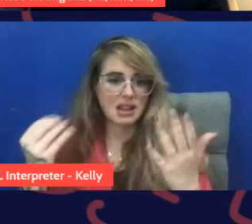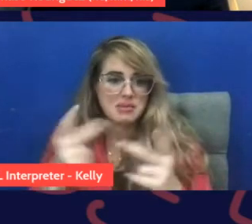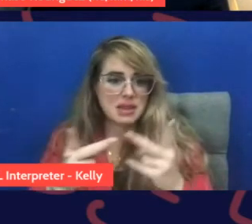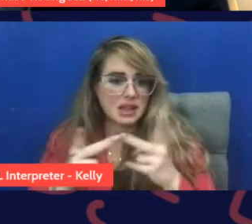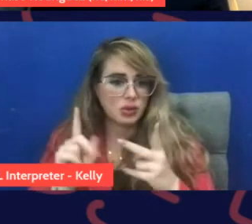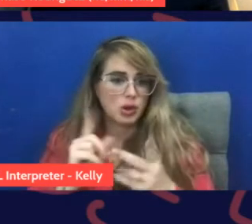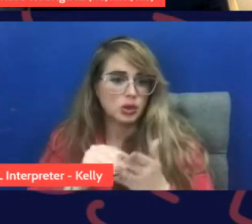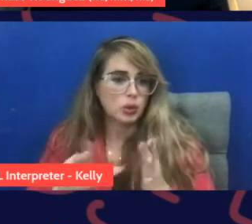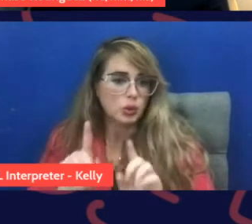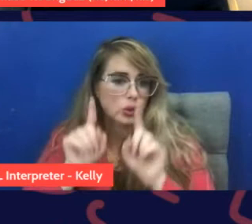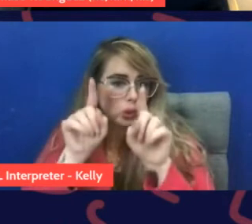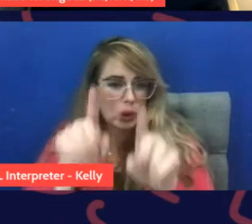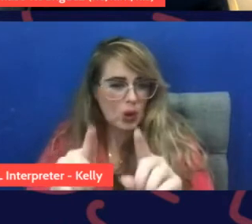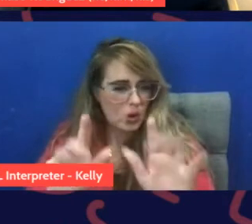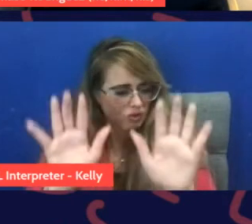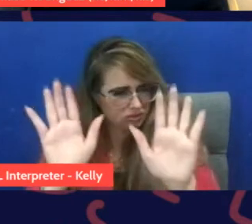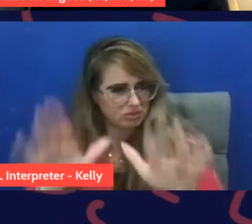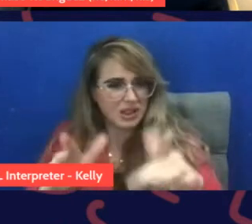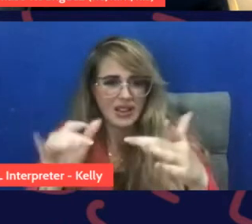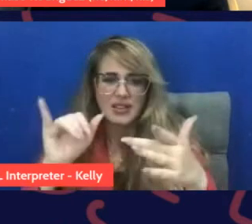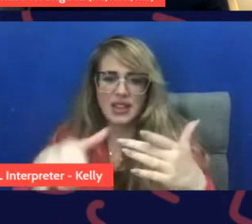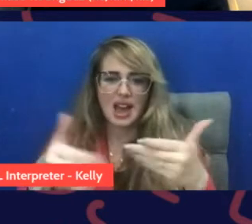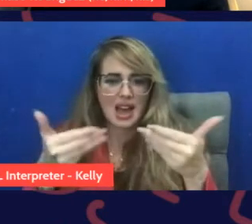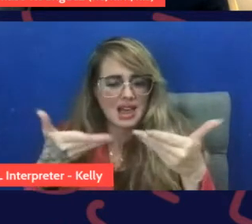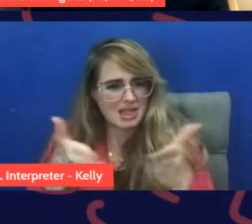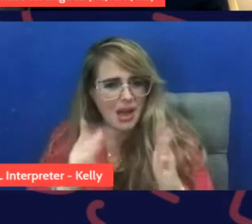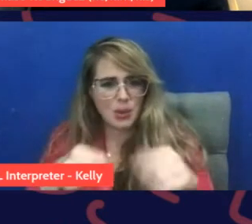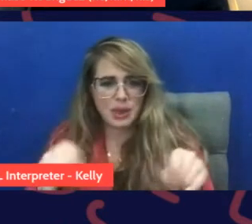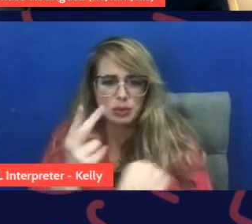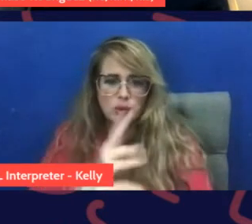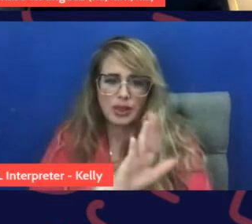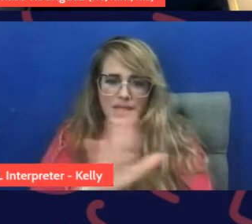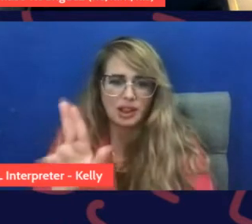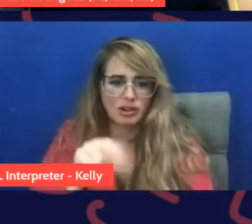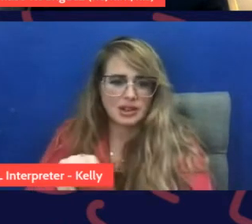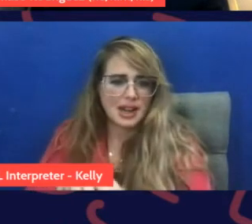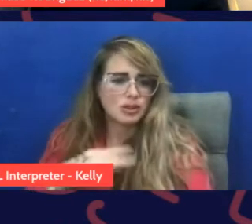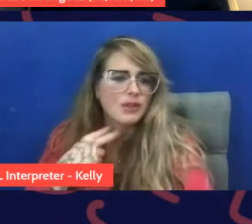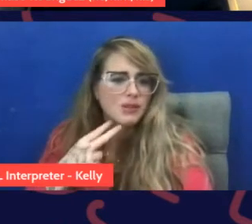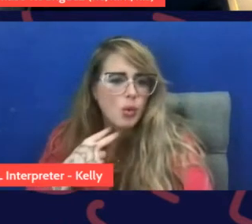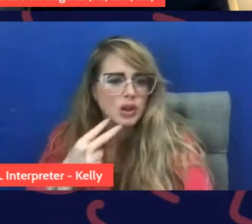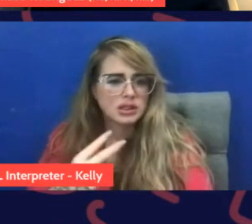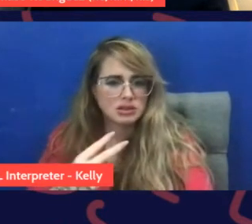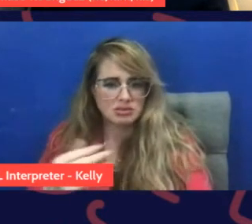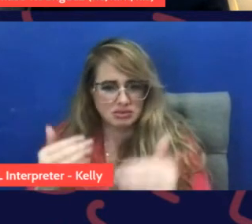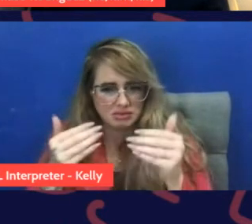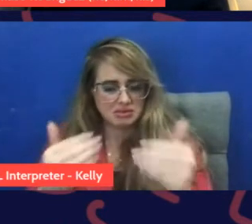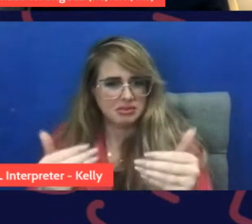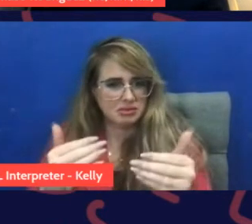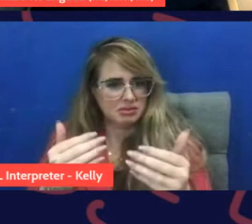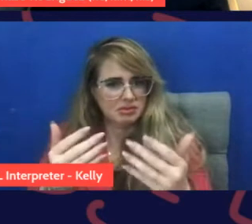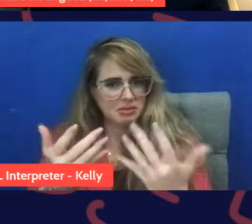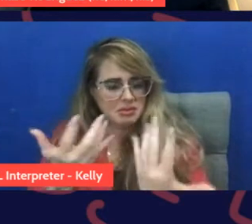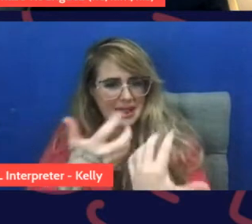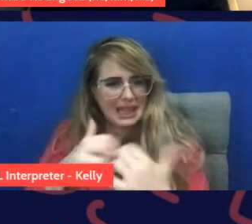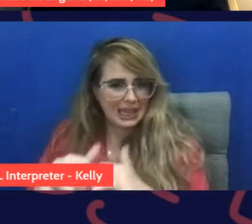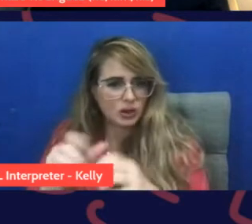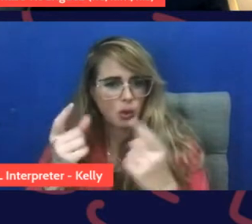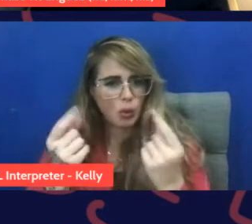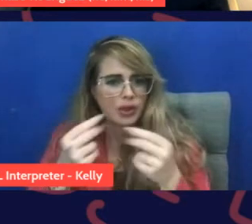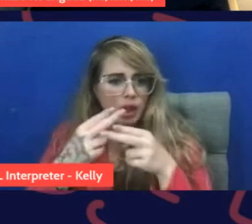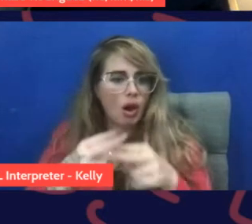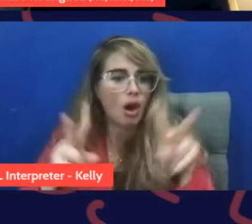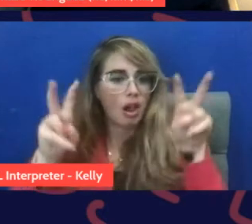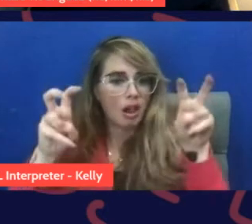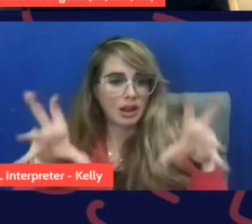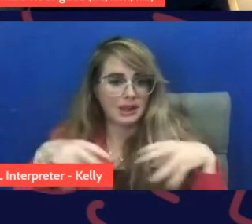go is to allow them to use the natural voice and just put it into the blend of what is quote unquote acceptable